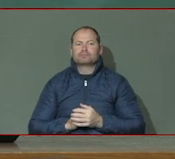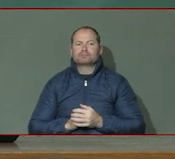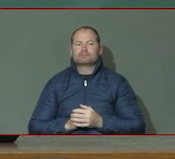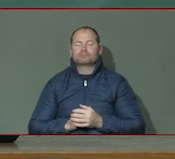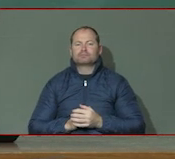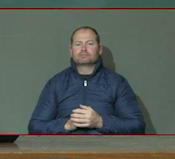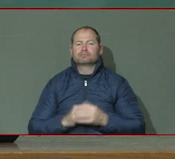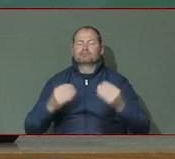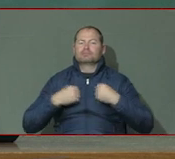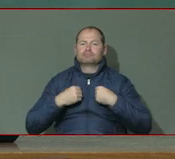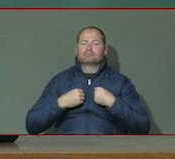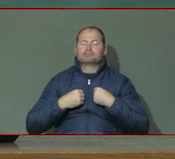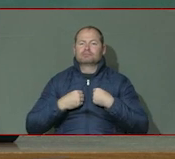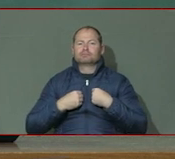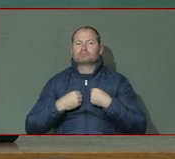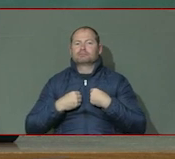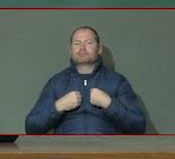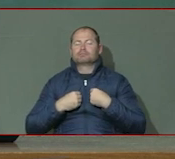what is asset minus liabilities?